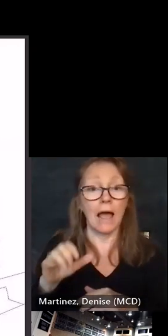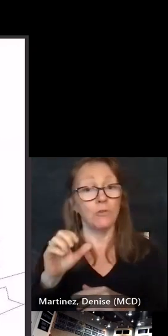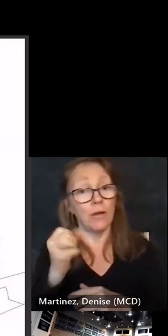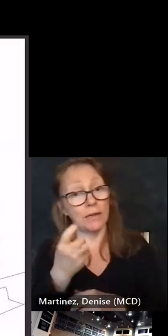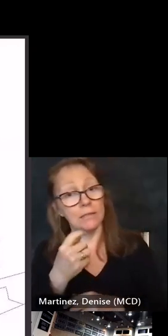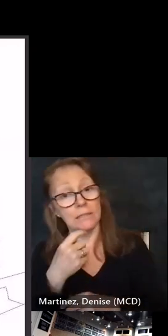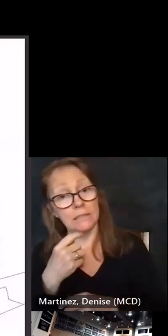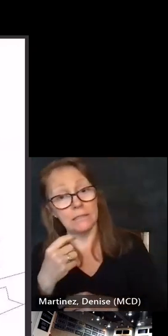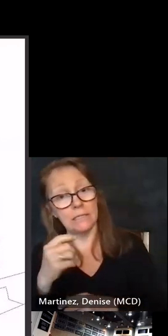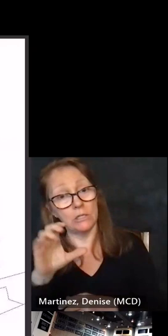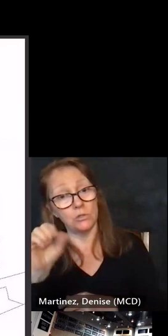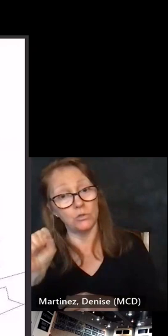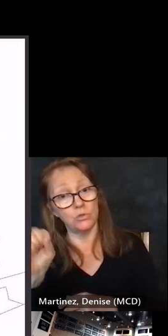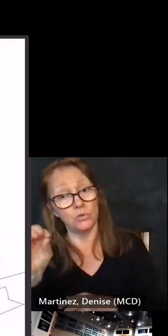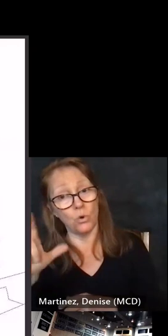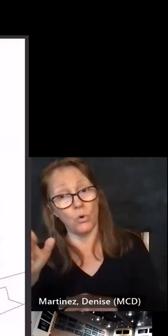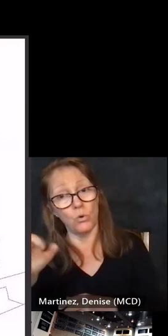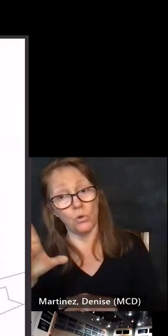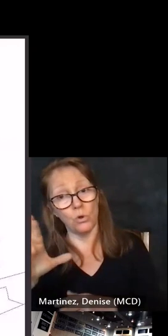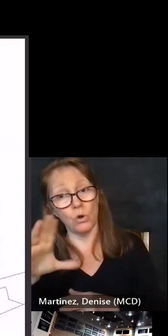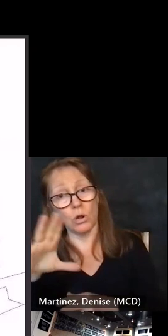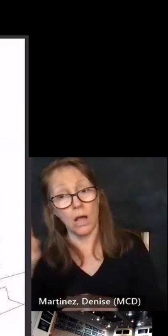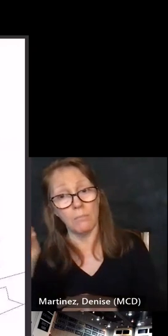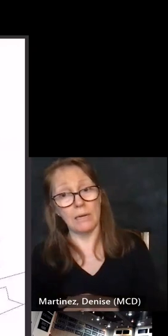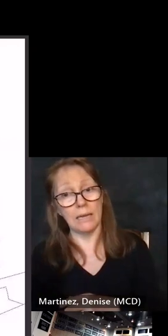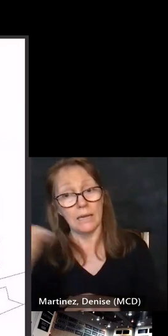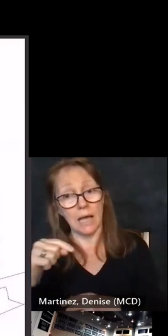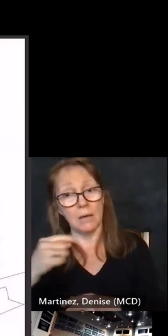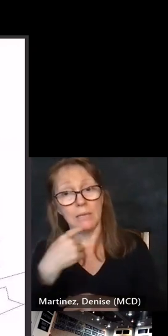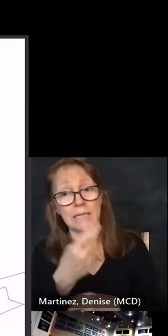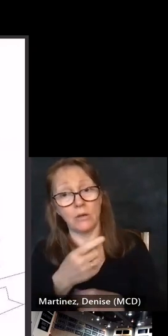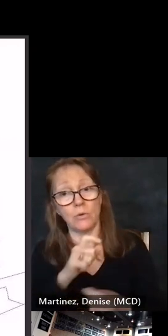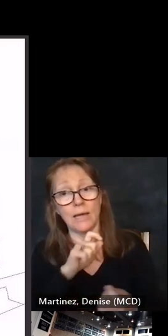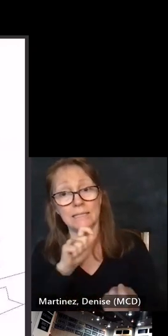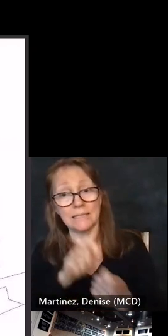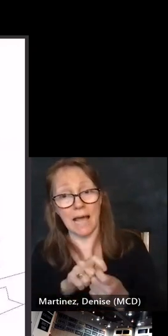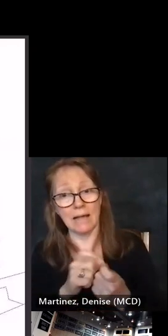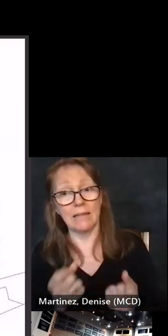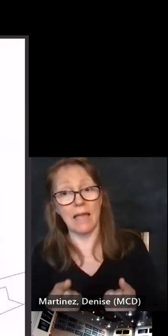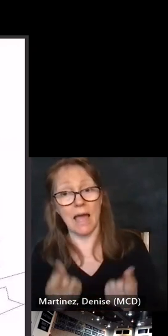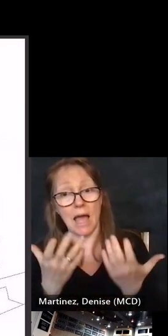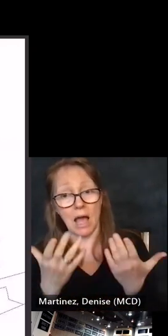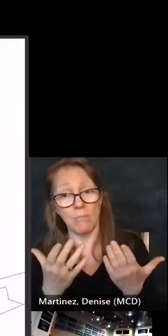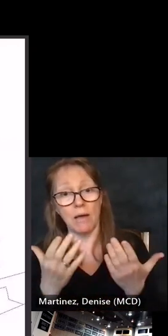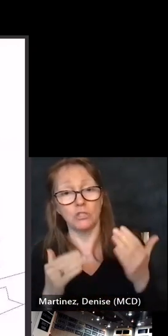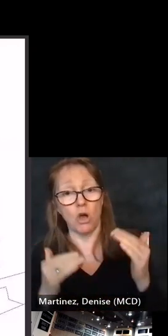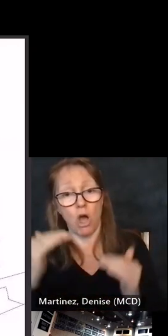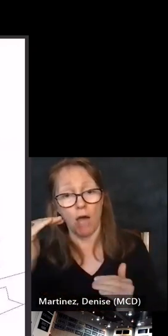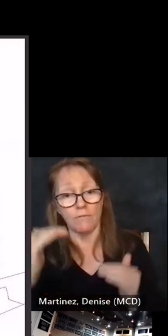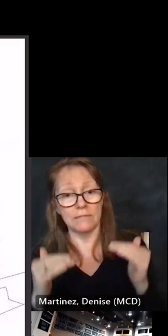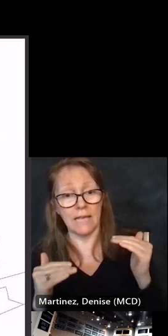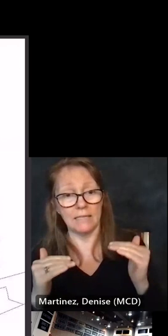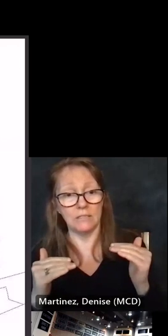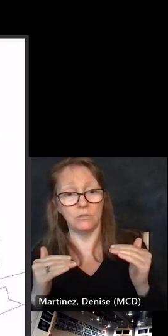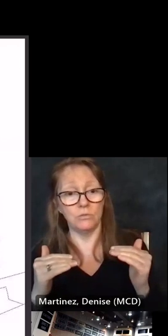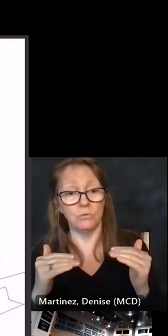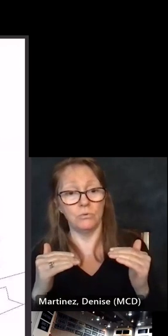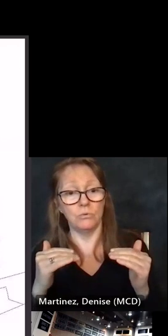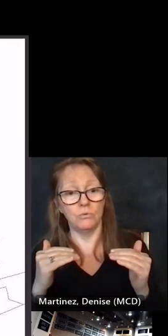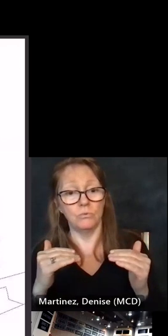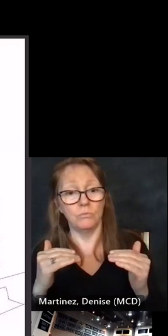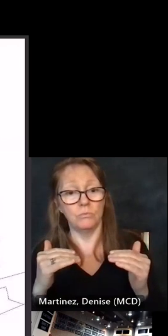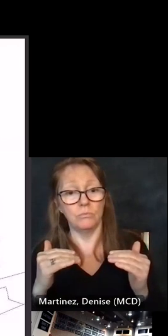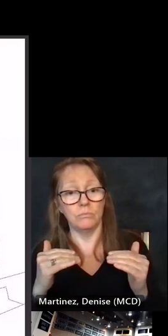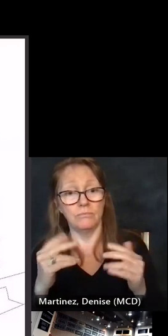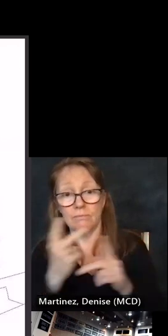you exactly how much of your electrical needs and whether that's offsets you enough to not need a substation? I don't